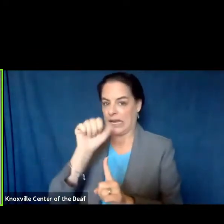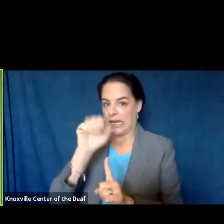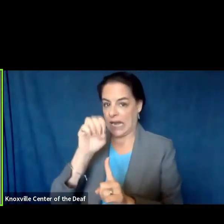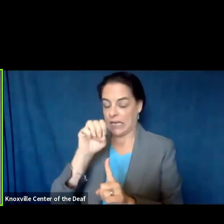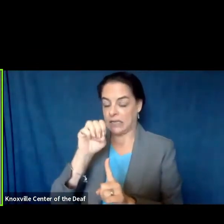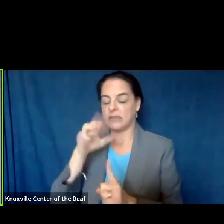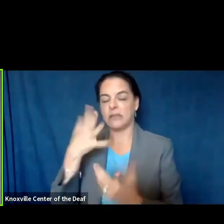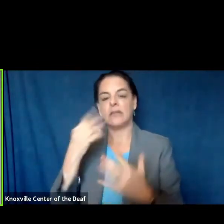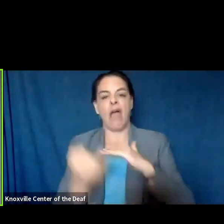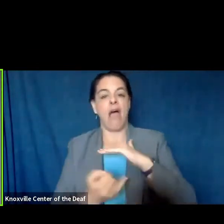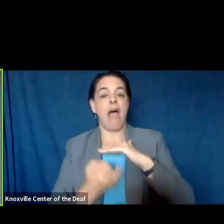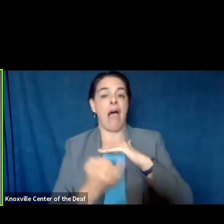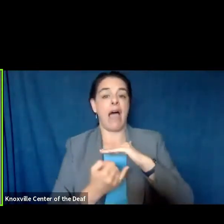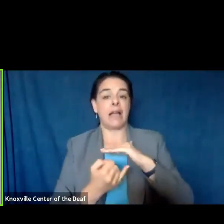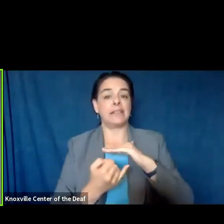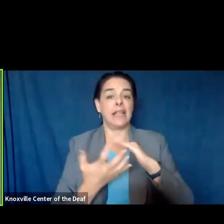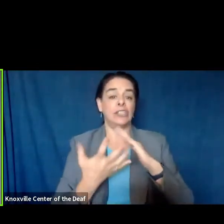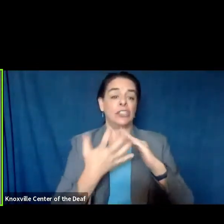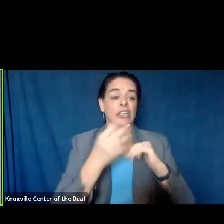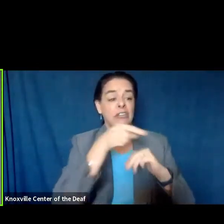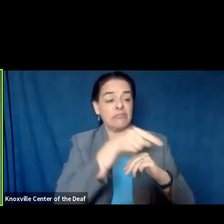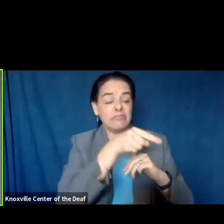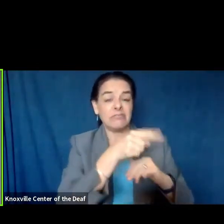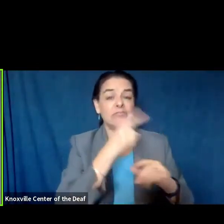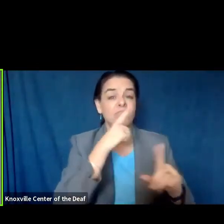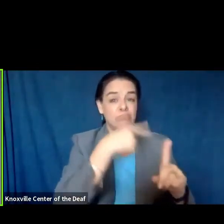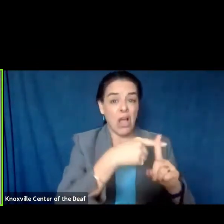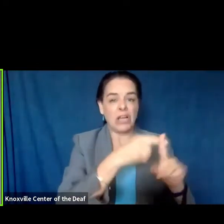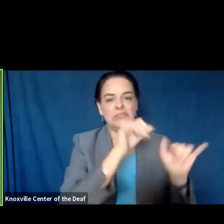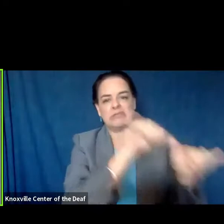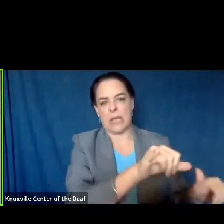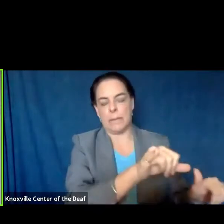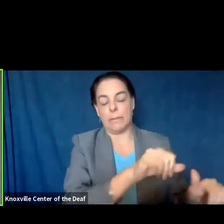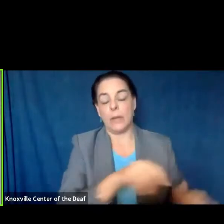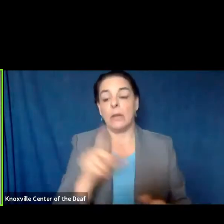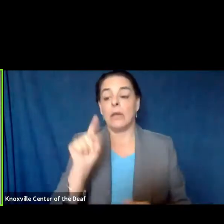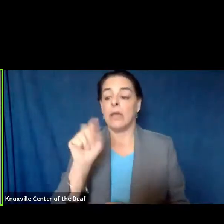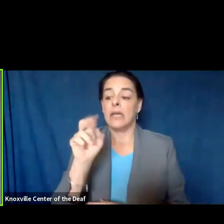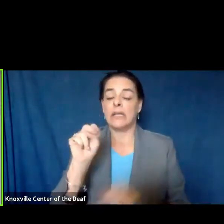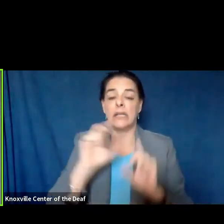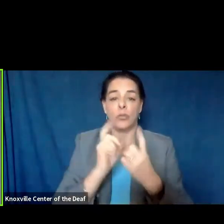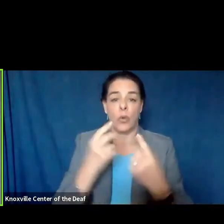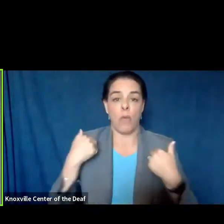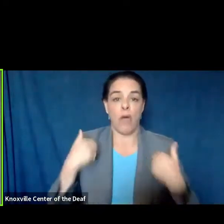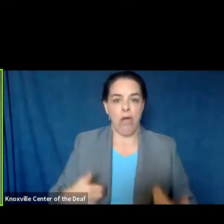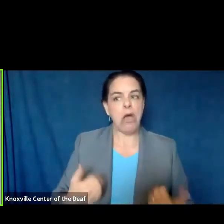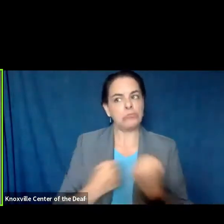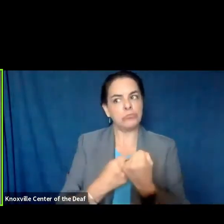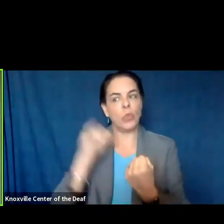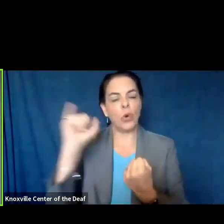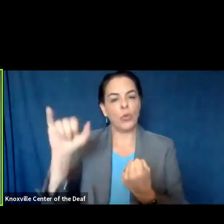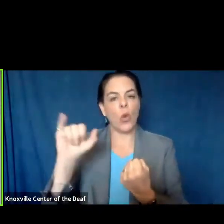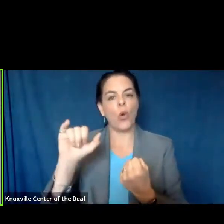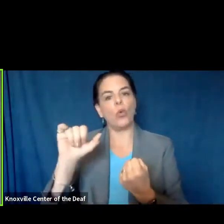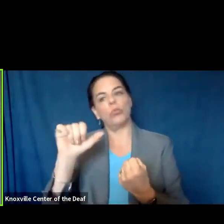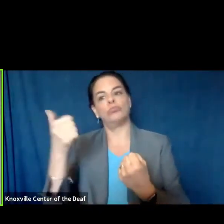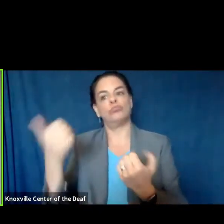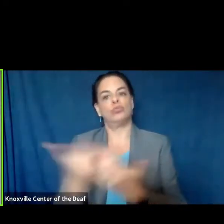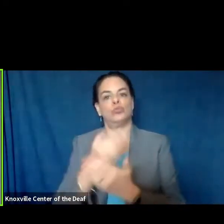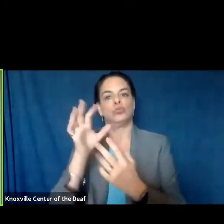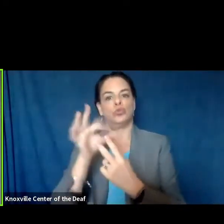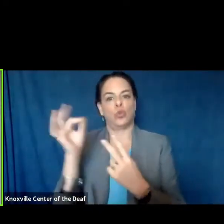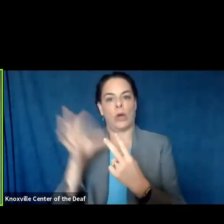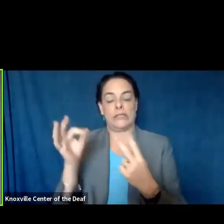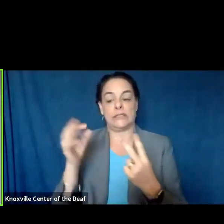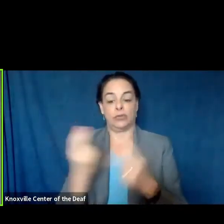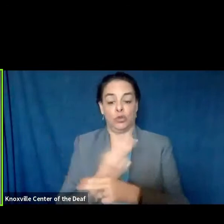isolation guidelines remain the same. The Tennessee Department of Health is supportive of these alternative options being utilized in Tennessee, and we will